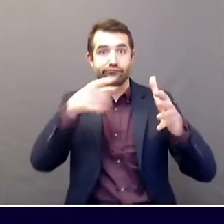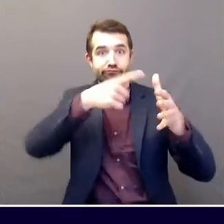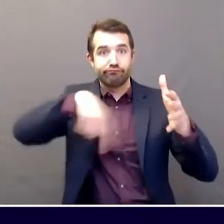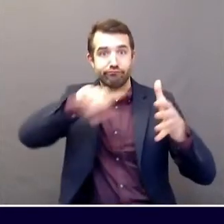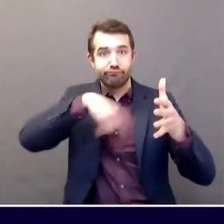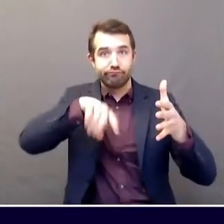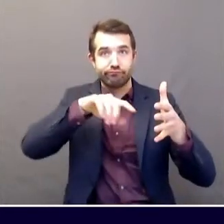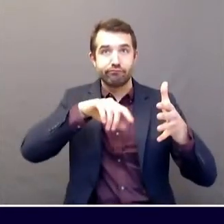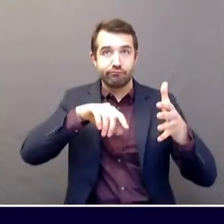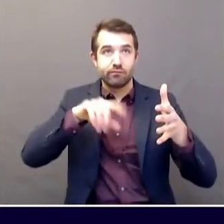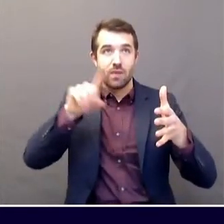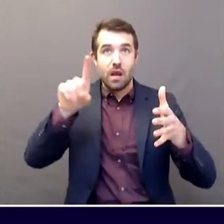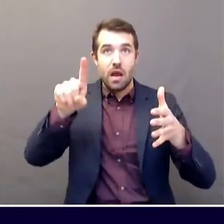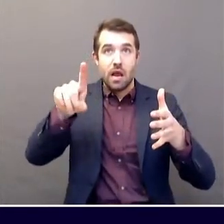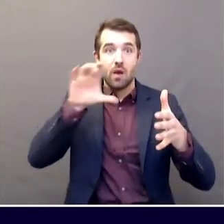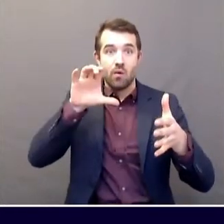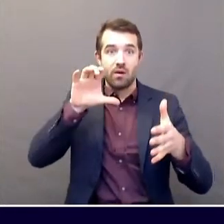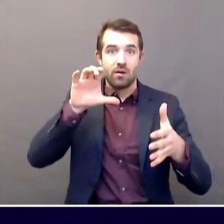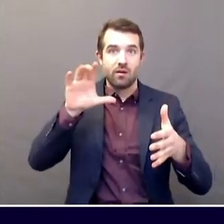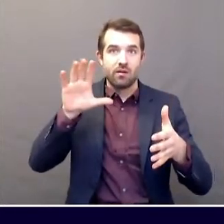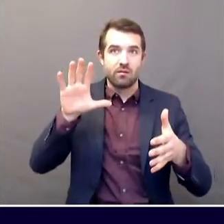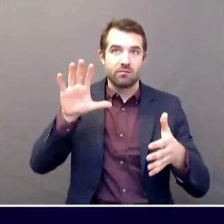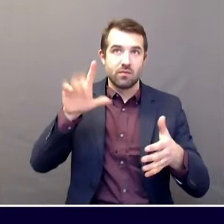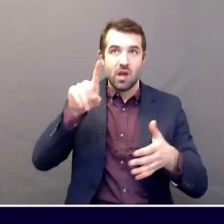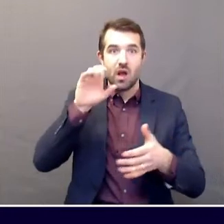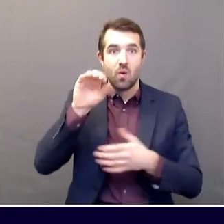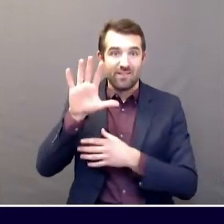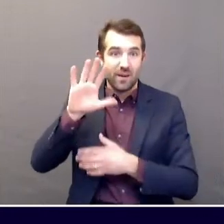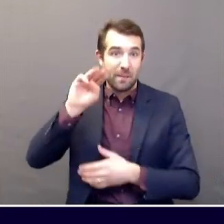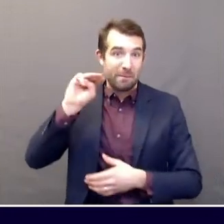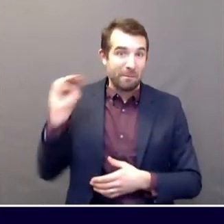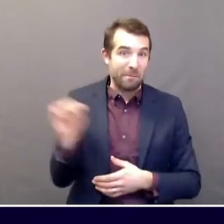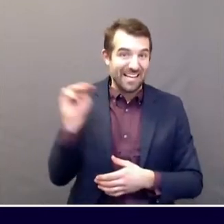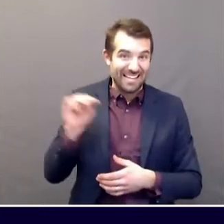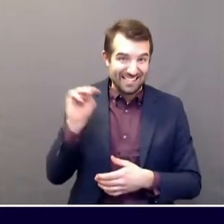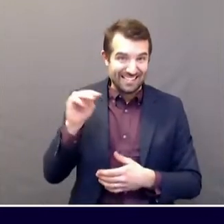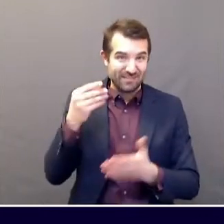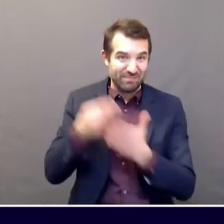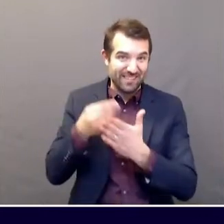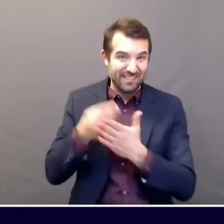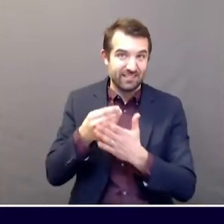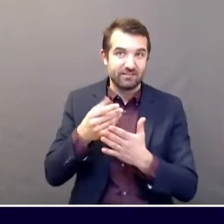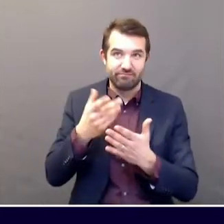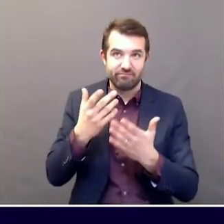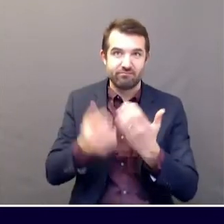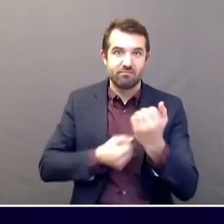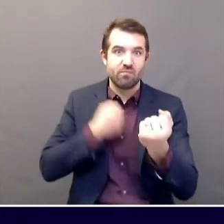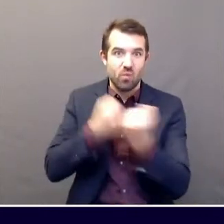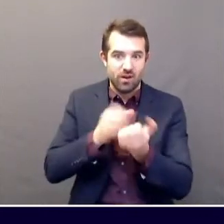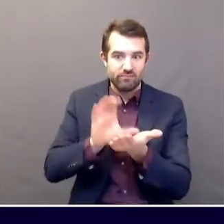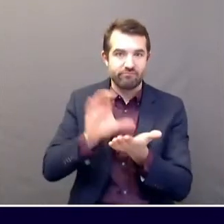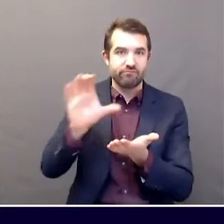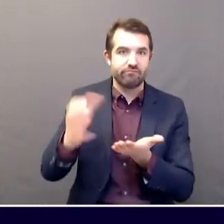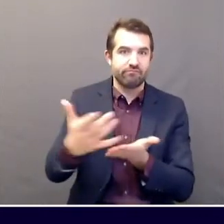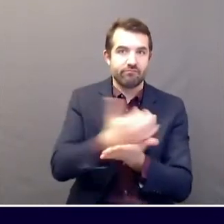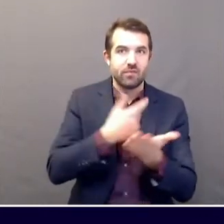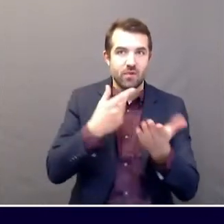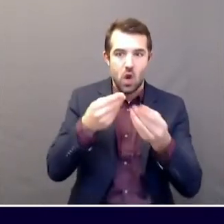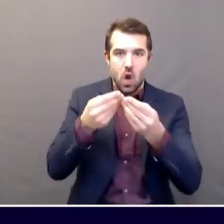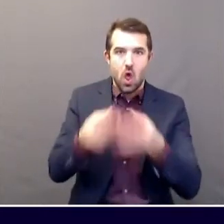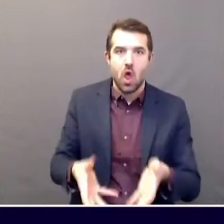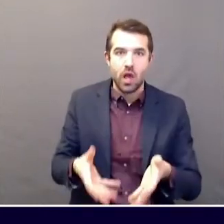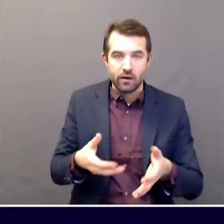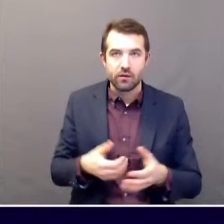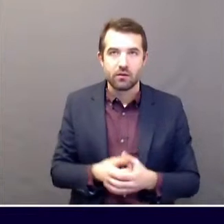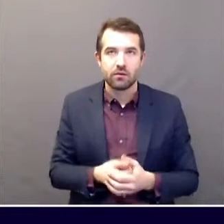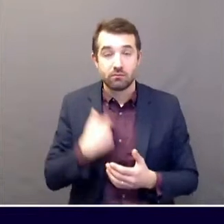the state to forgive taxes on PPP income, is it your understanding that there's some federal funding that can be used specifically for that